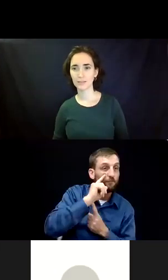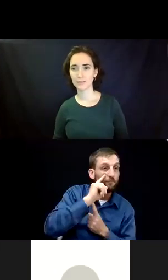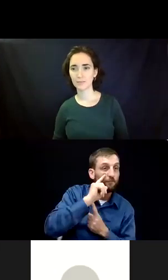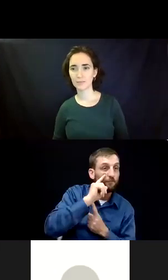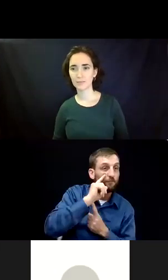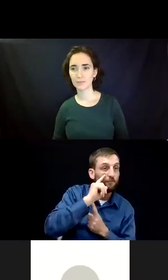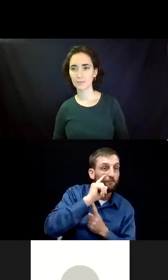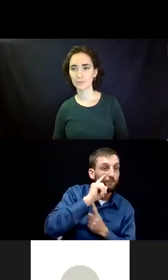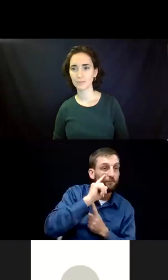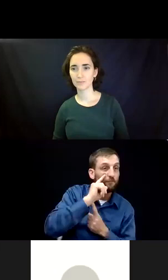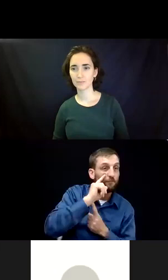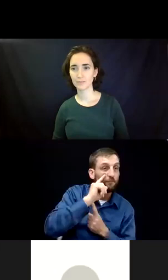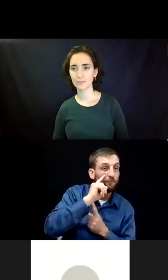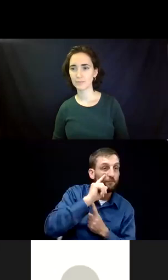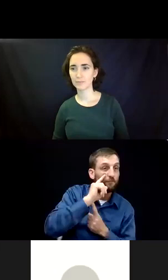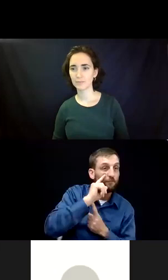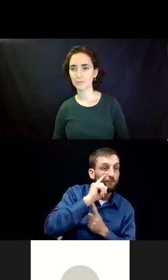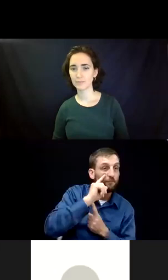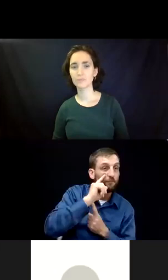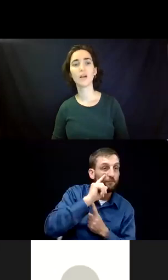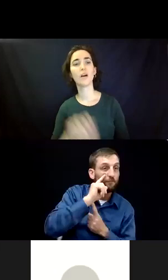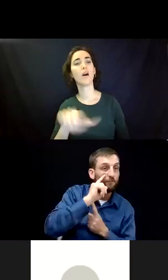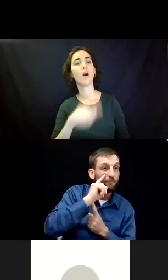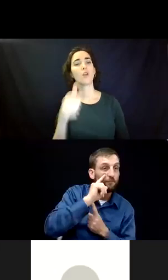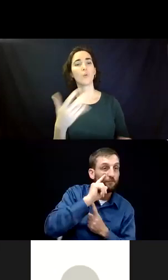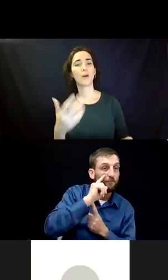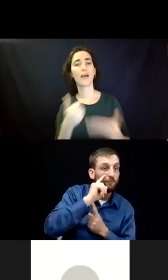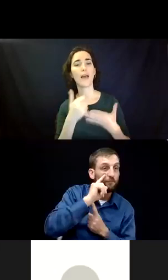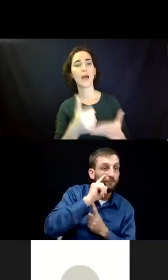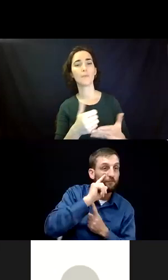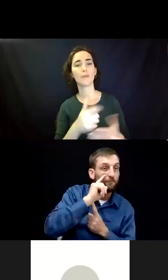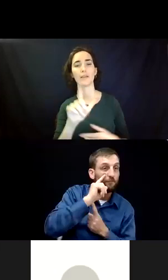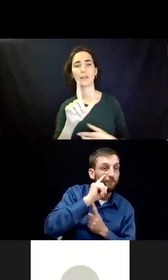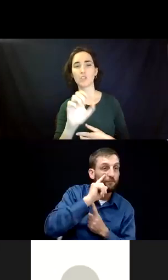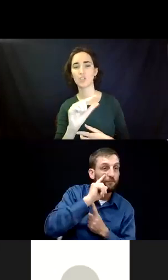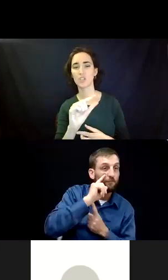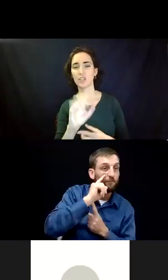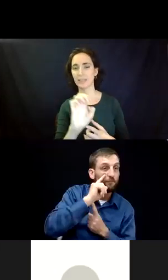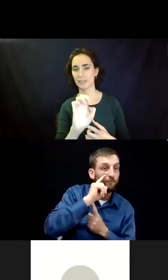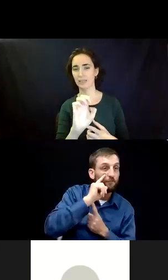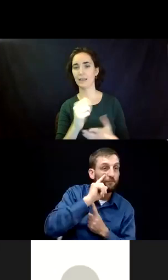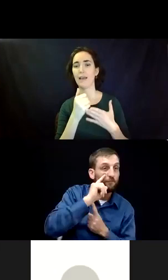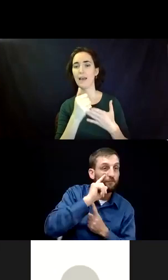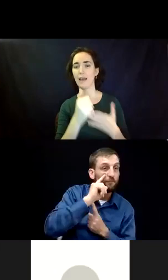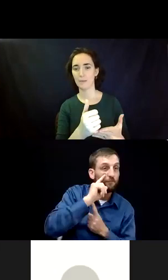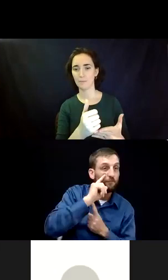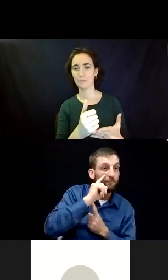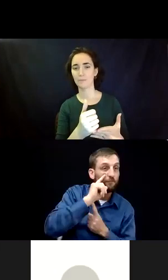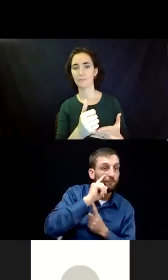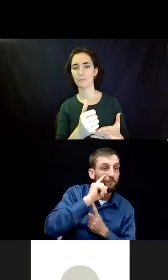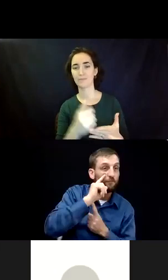assistance we're giving to the LGEs to help us implement these things that we're doing with